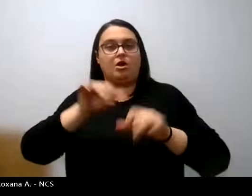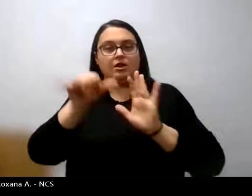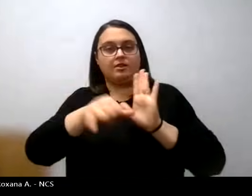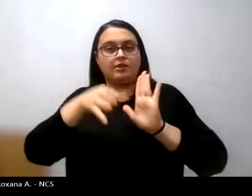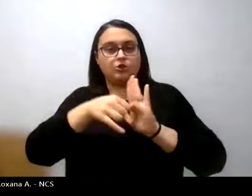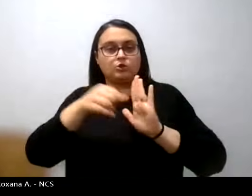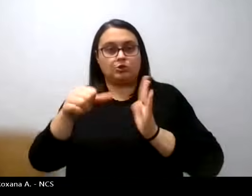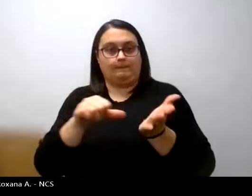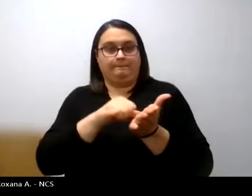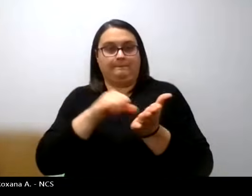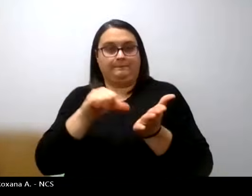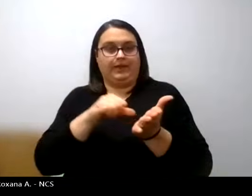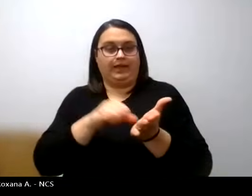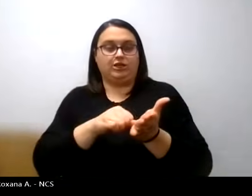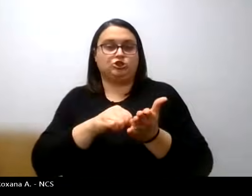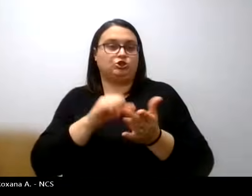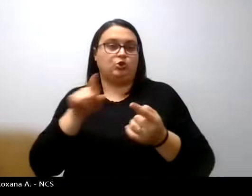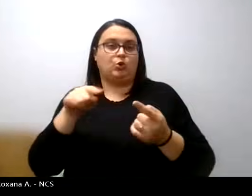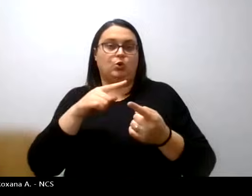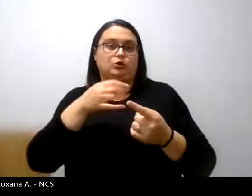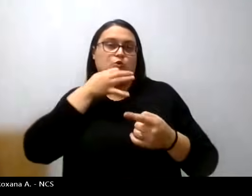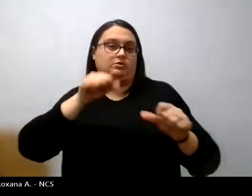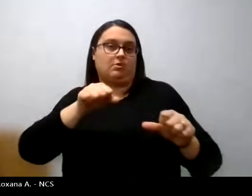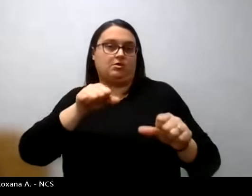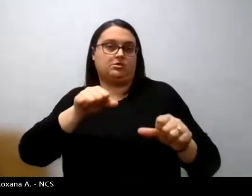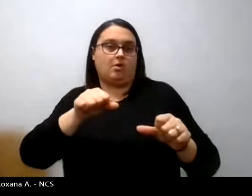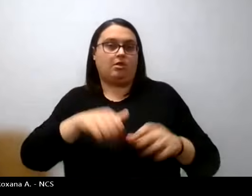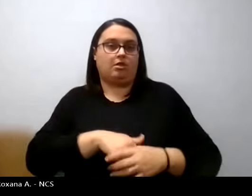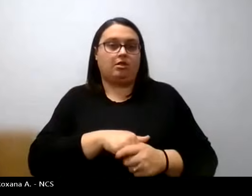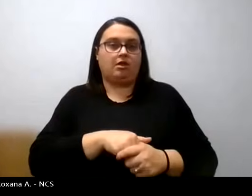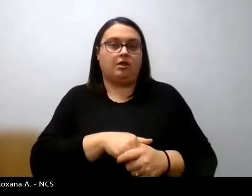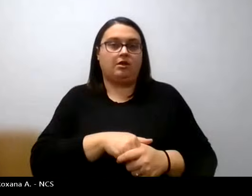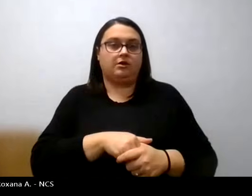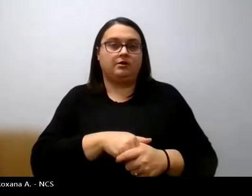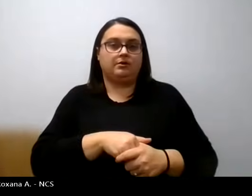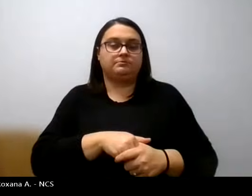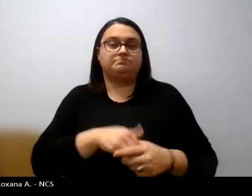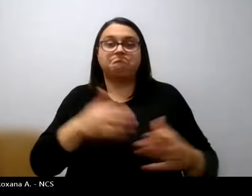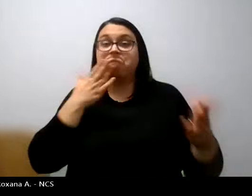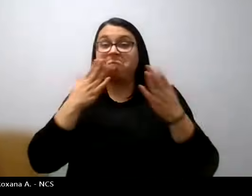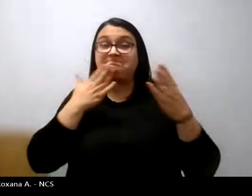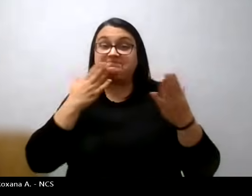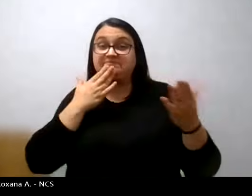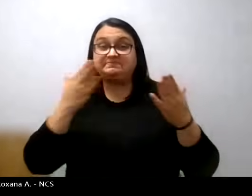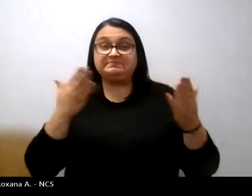page just as soon as we can. Thank you. Thanks all.